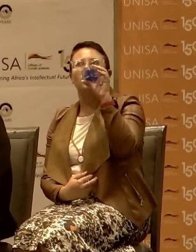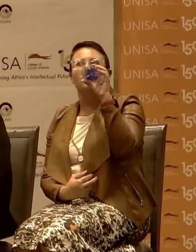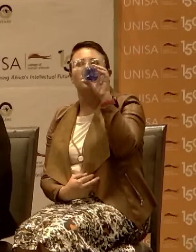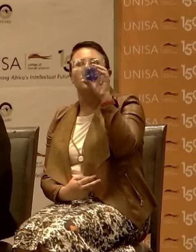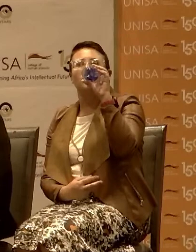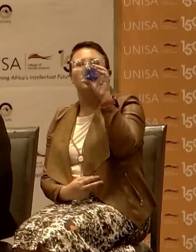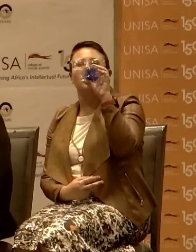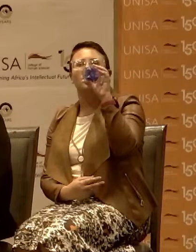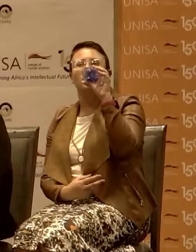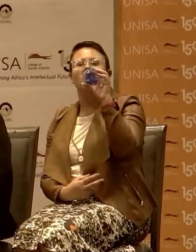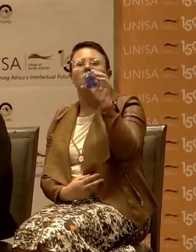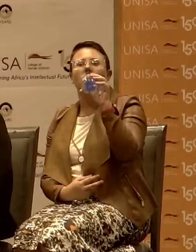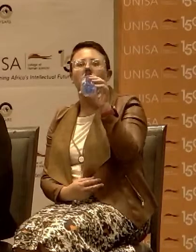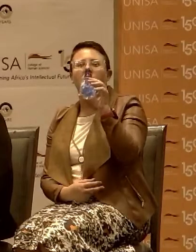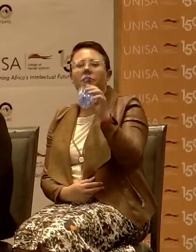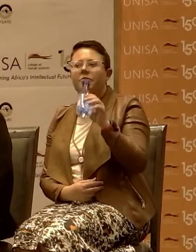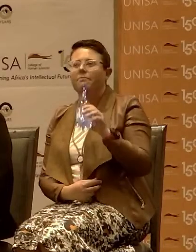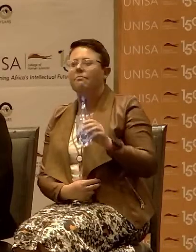Lupata.